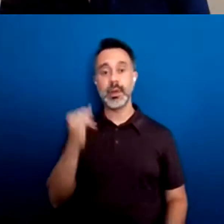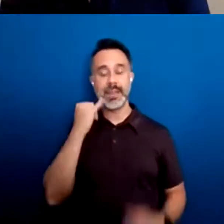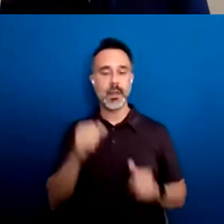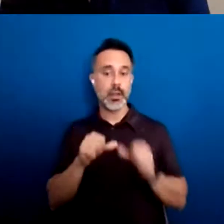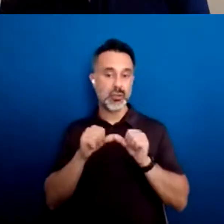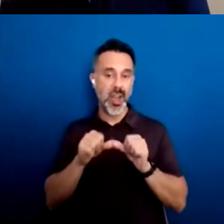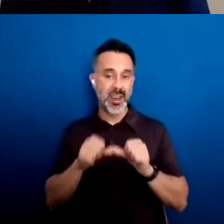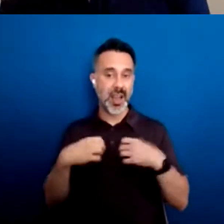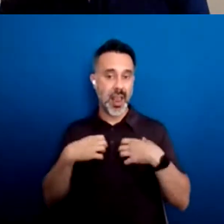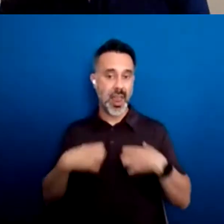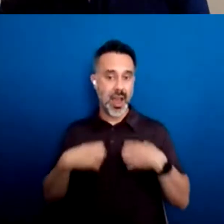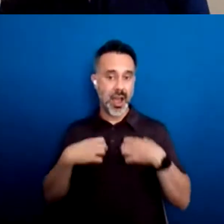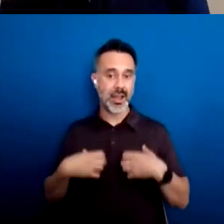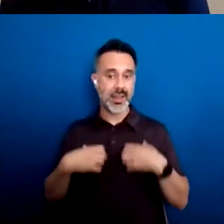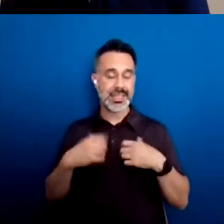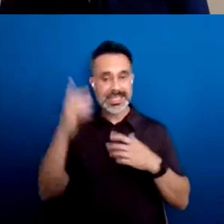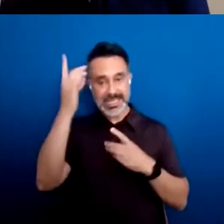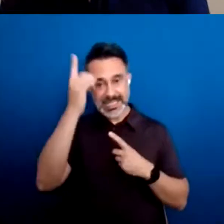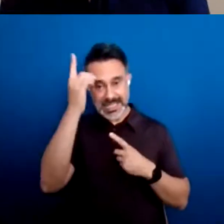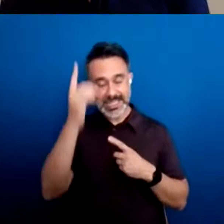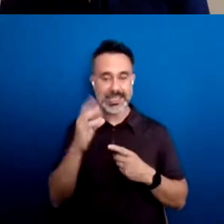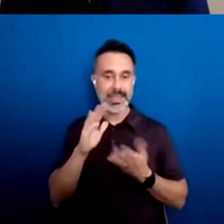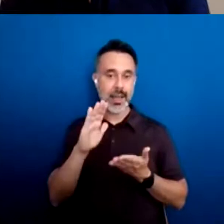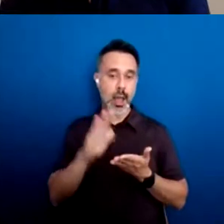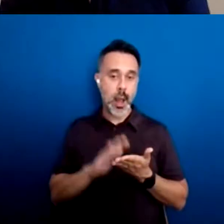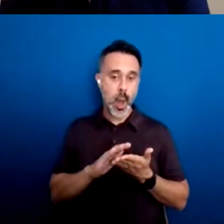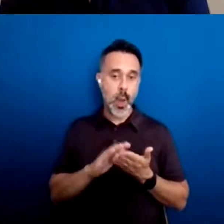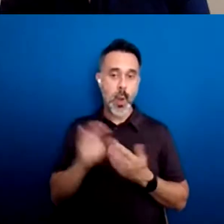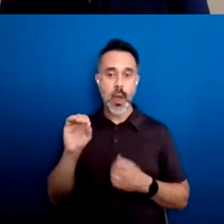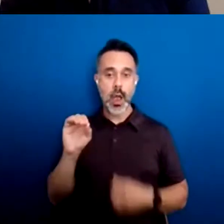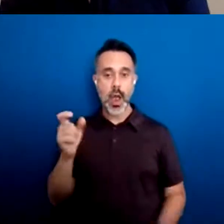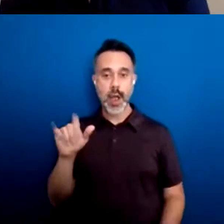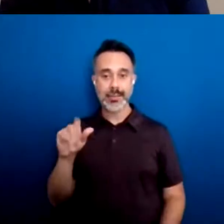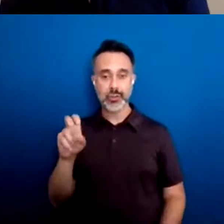and have low oxygen sometimes have